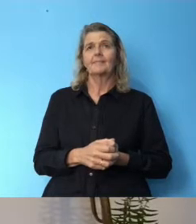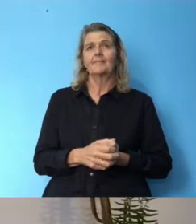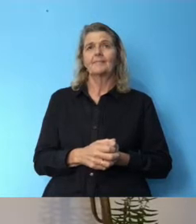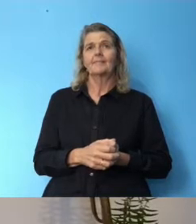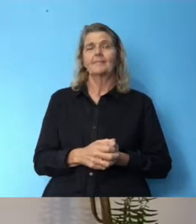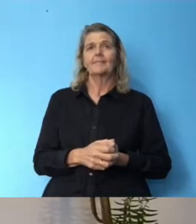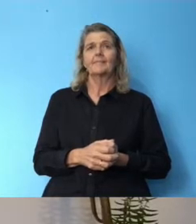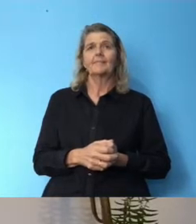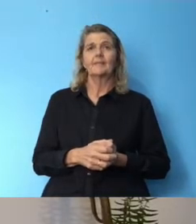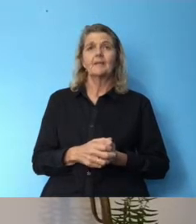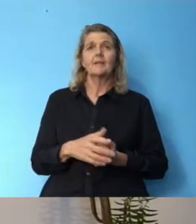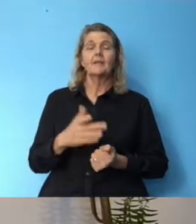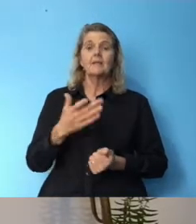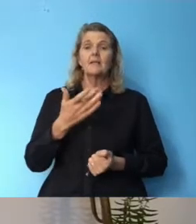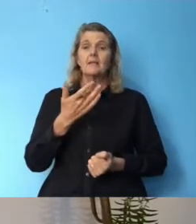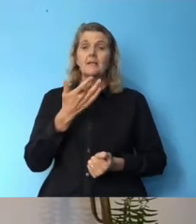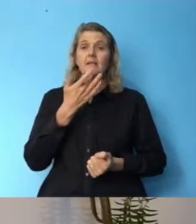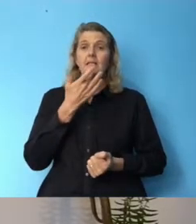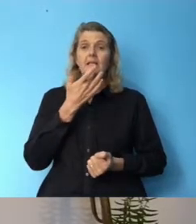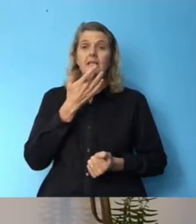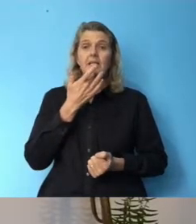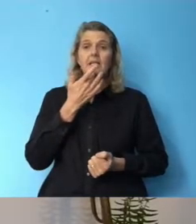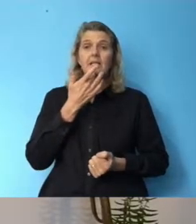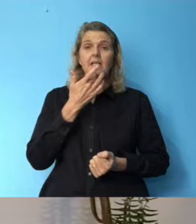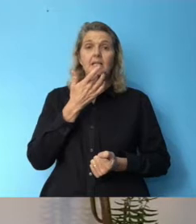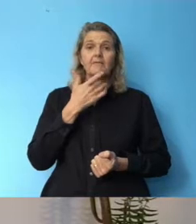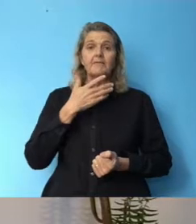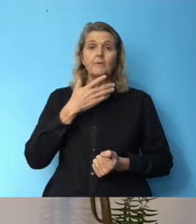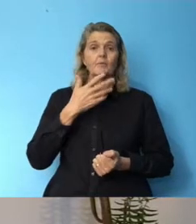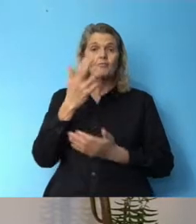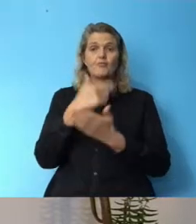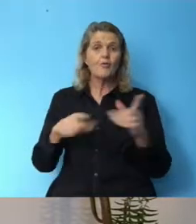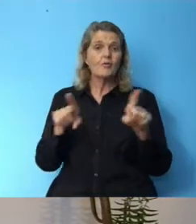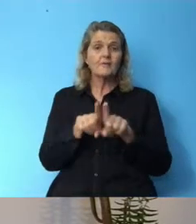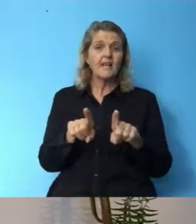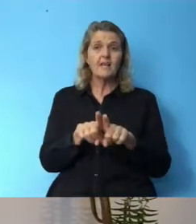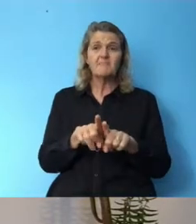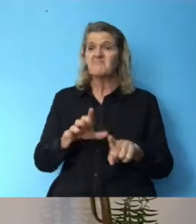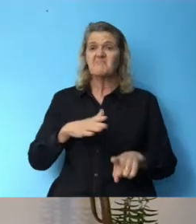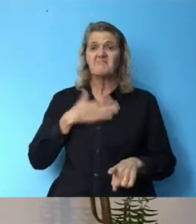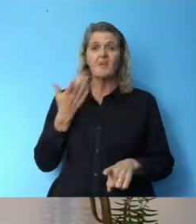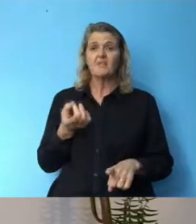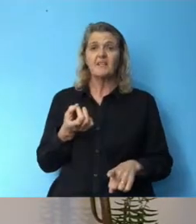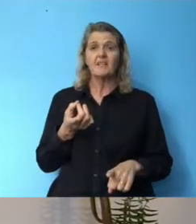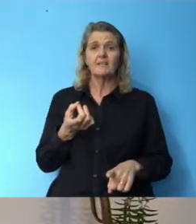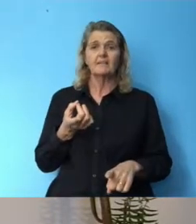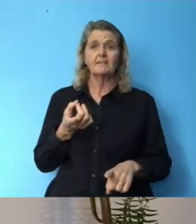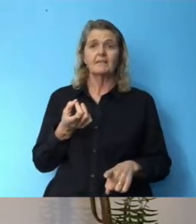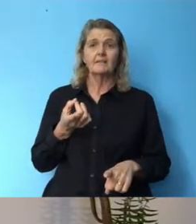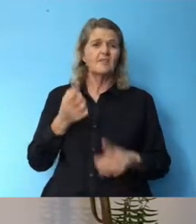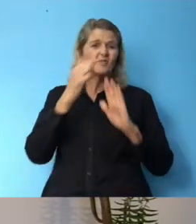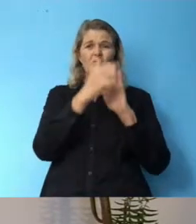And as I said, you don't have to draw this up like this. If you've got someone helping you mix these colours, you can just do